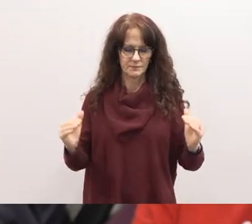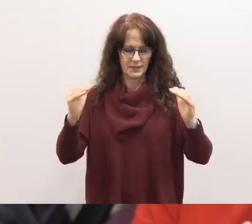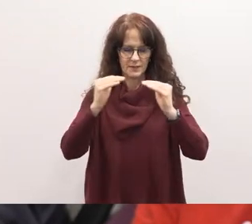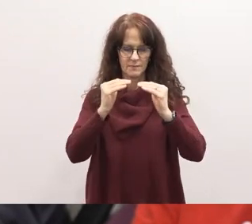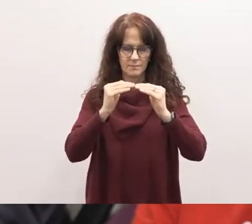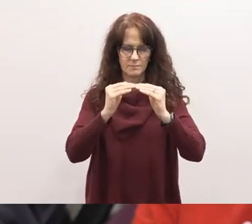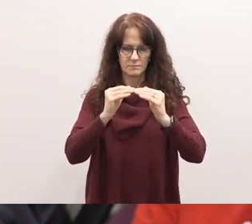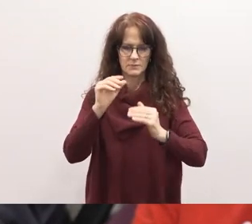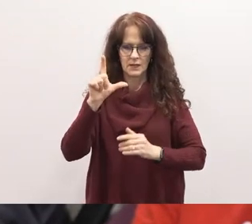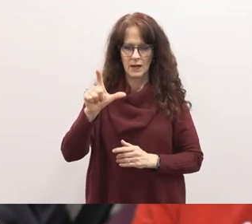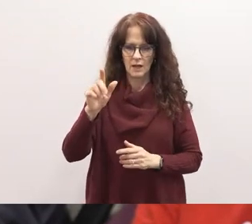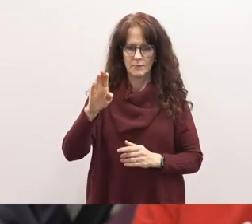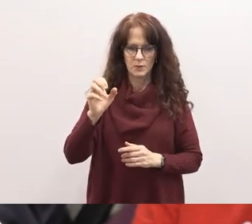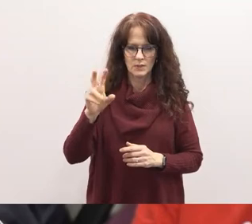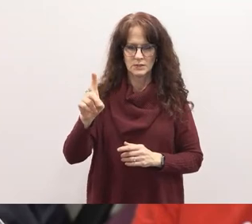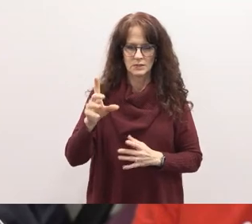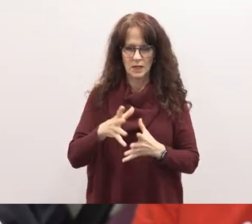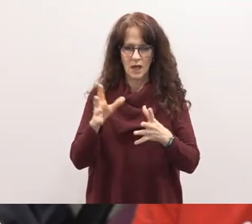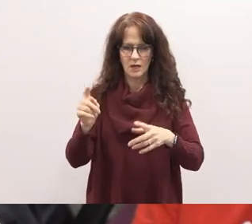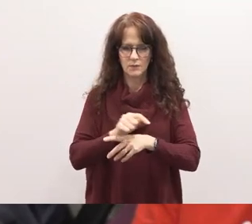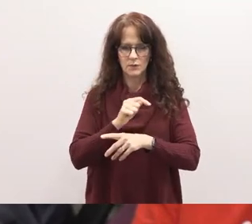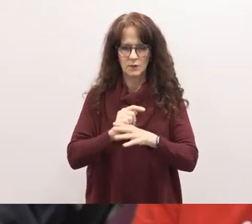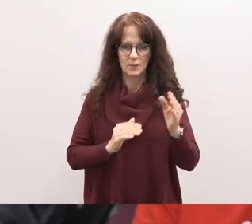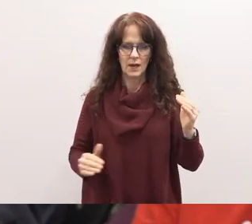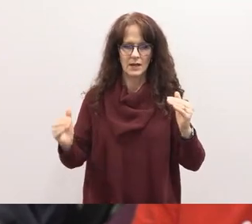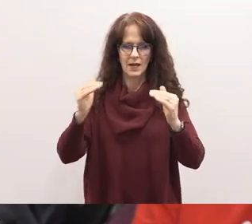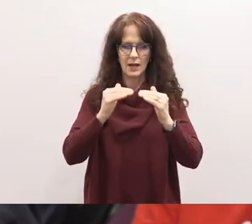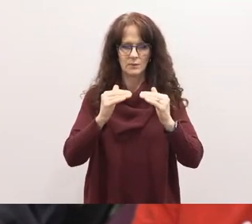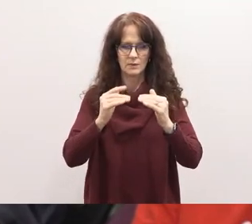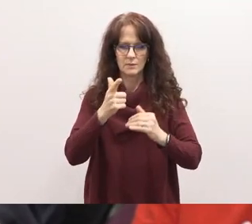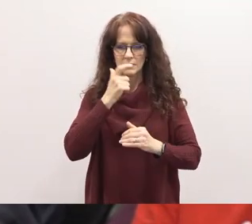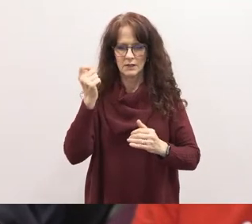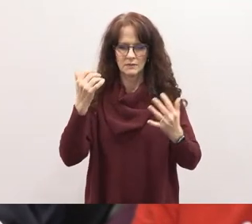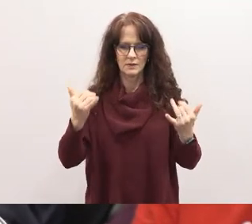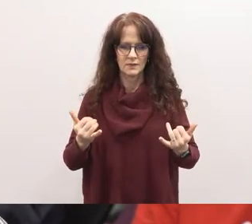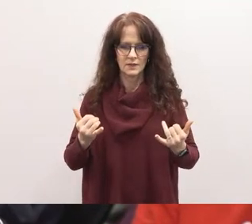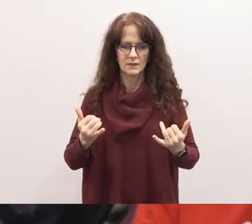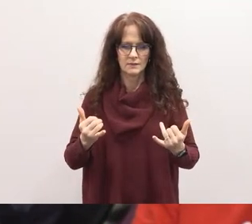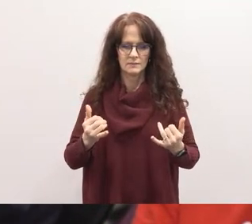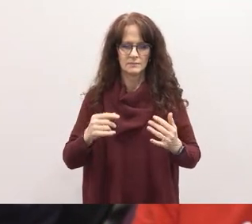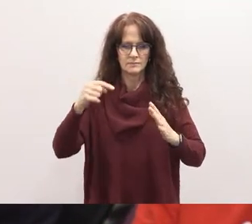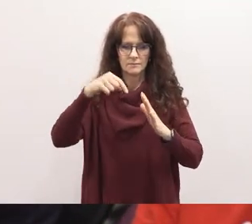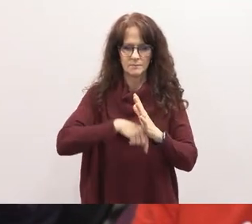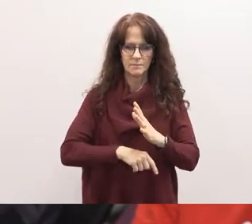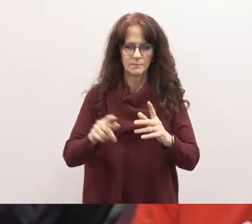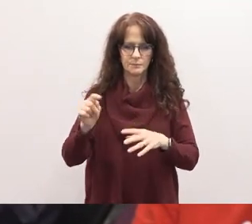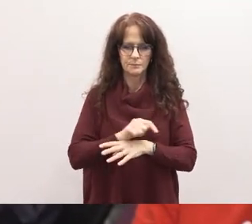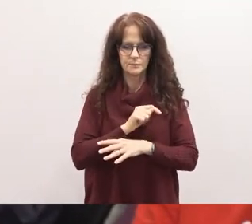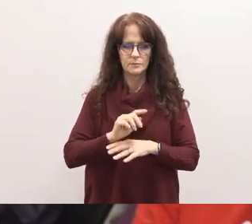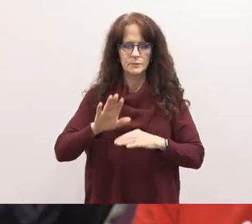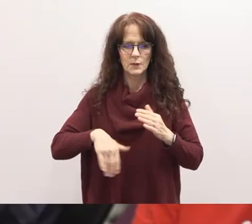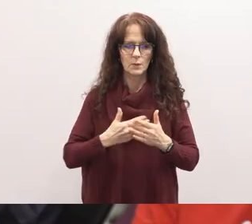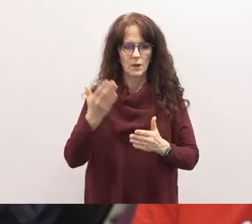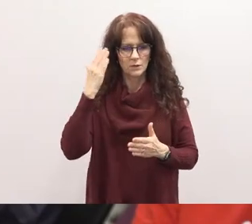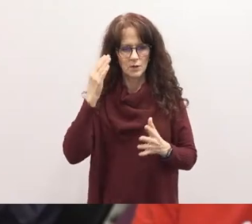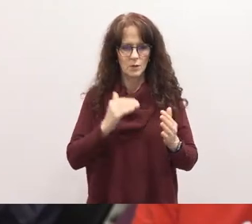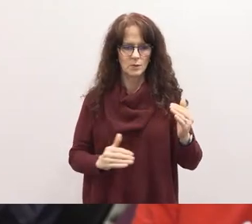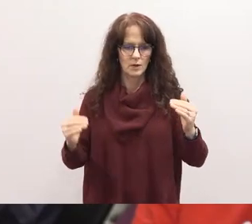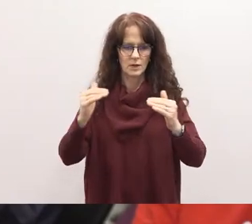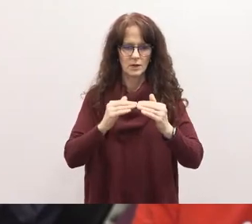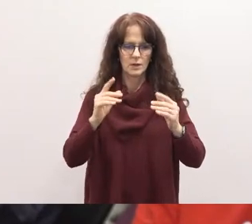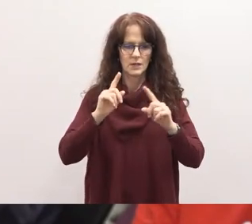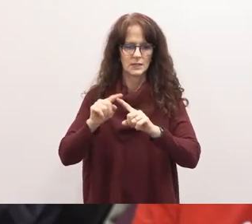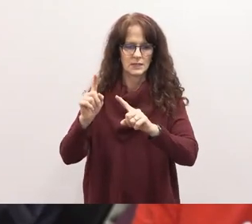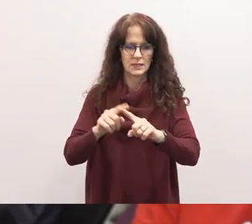LBUSD educators with a great deal of training on equity. Because of this extensive training, we all know that equity is different